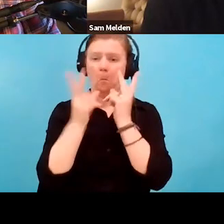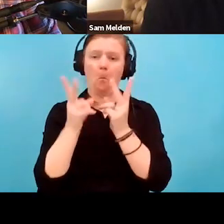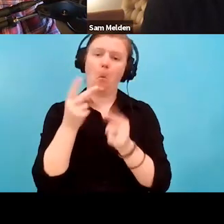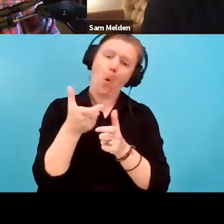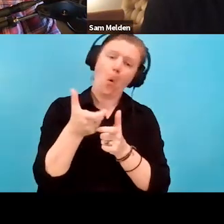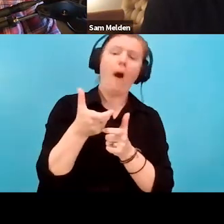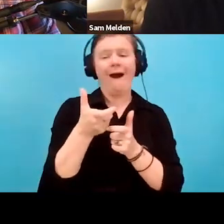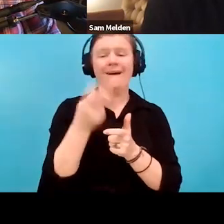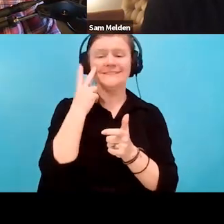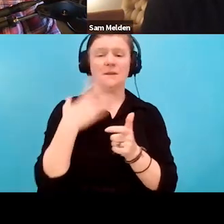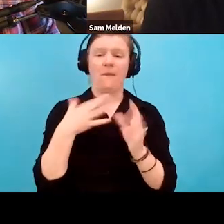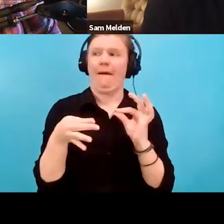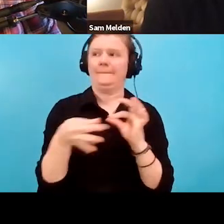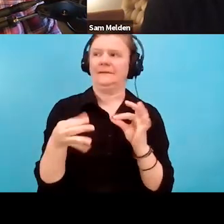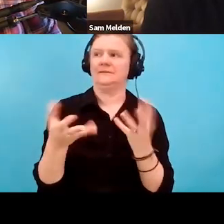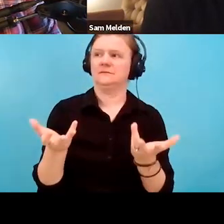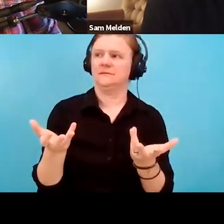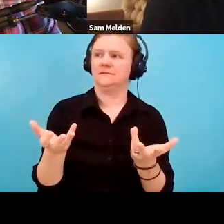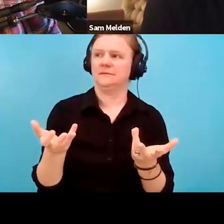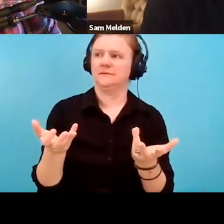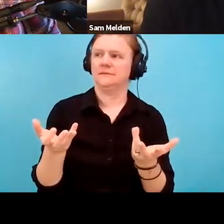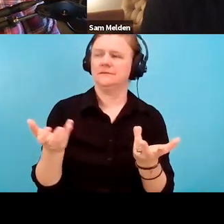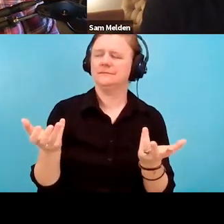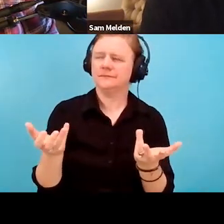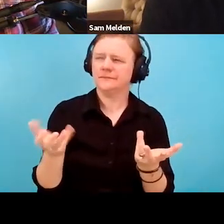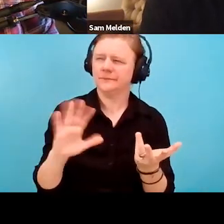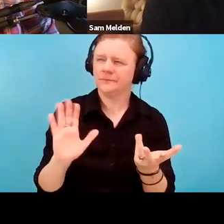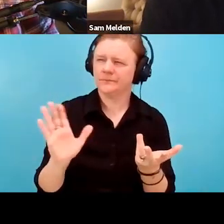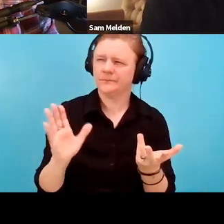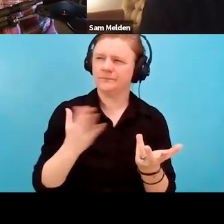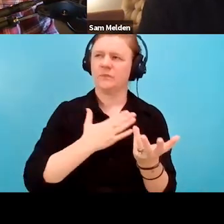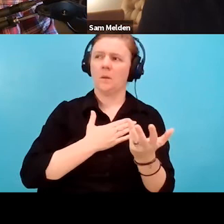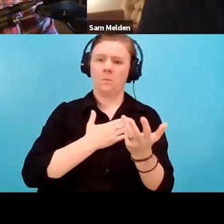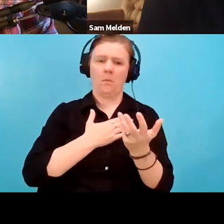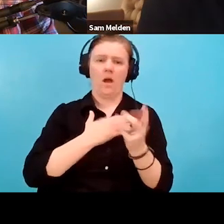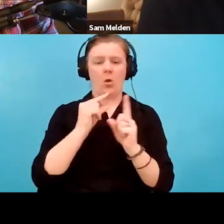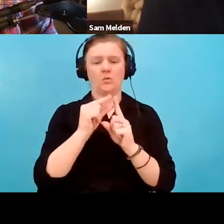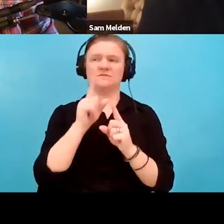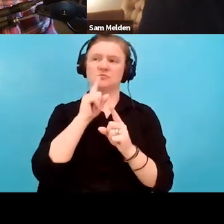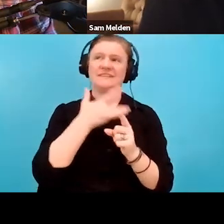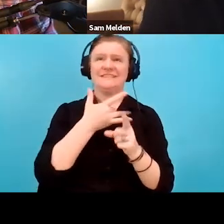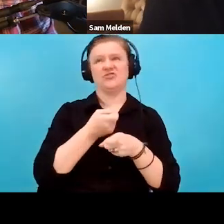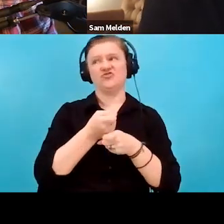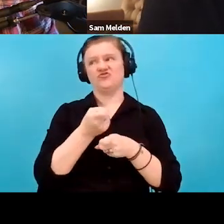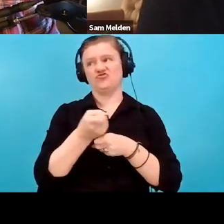my comment. I am not, you know, my little words below the thing are usually almost a joke about what the thing is in the picture.